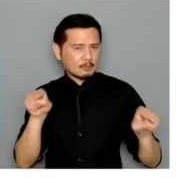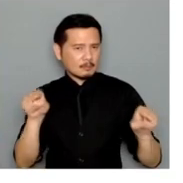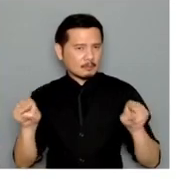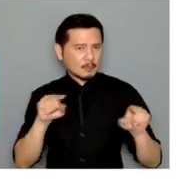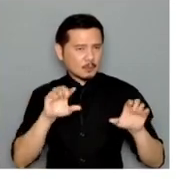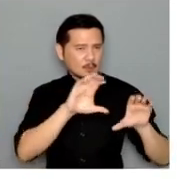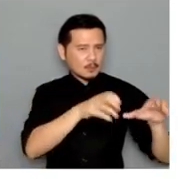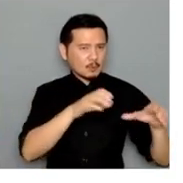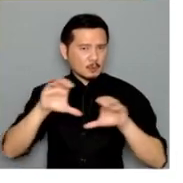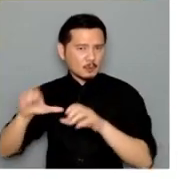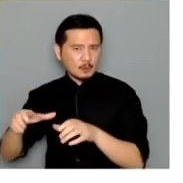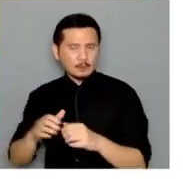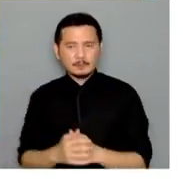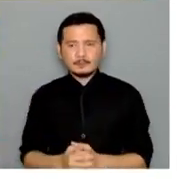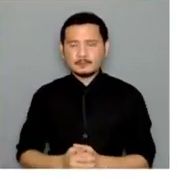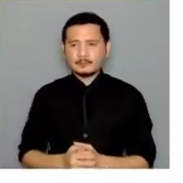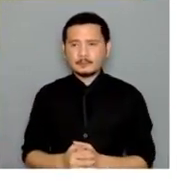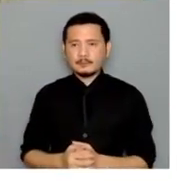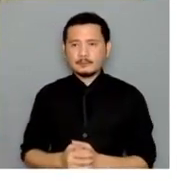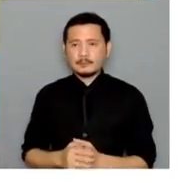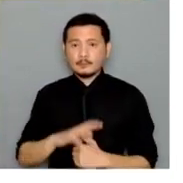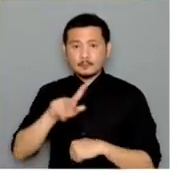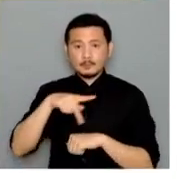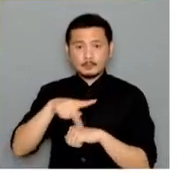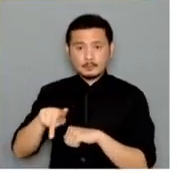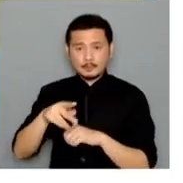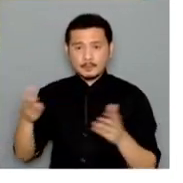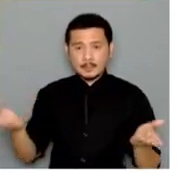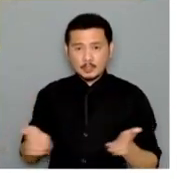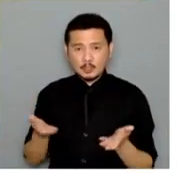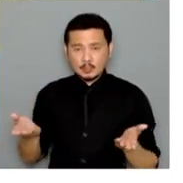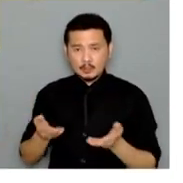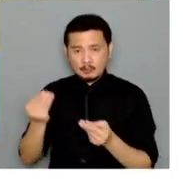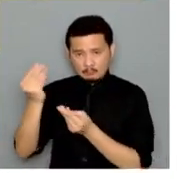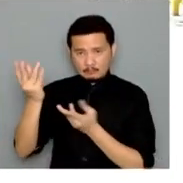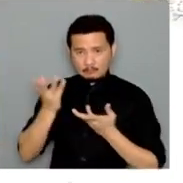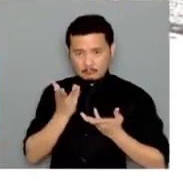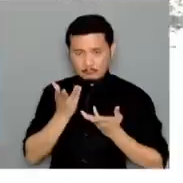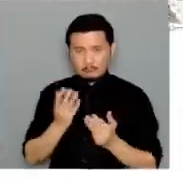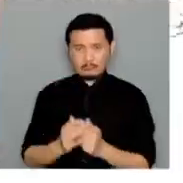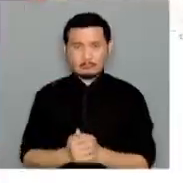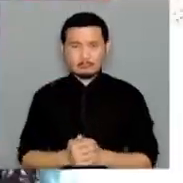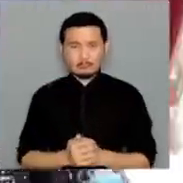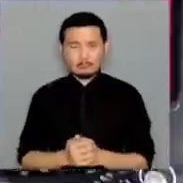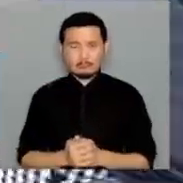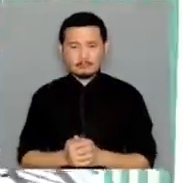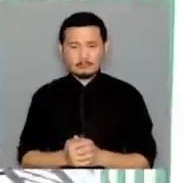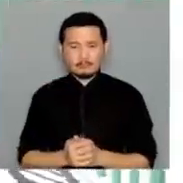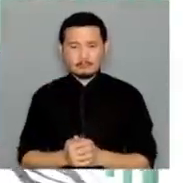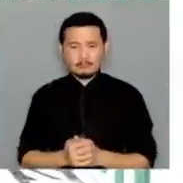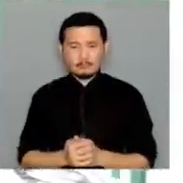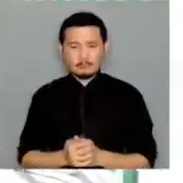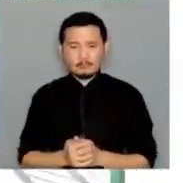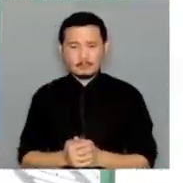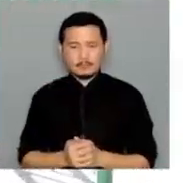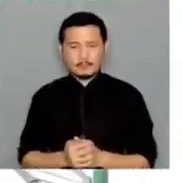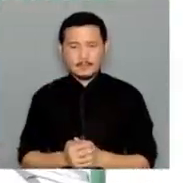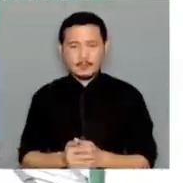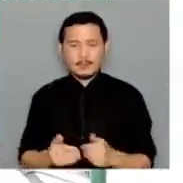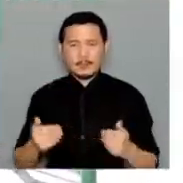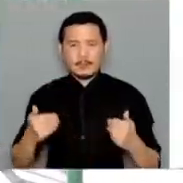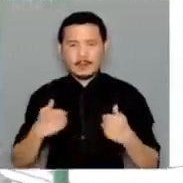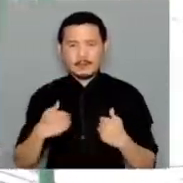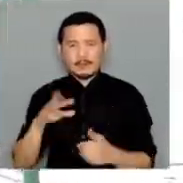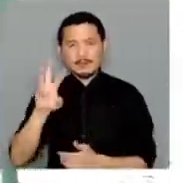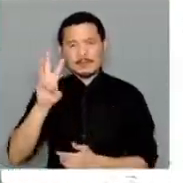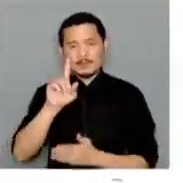From the principal, according to the principal of Capitan Tomas Monteverde Elementary Elementary School, there are actually